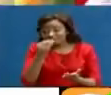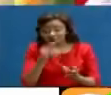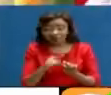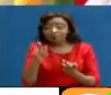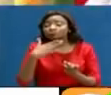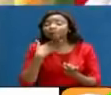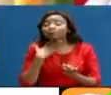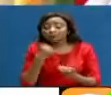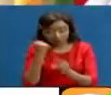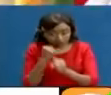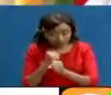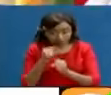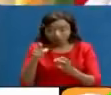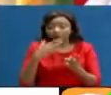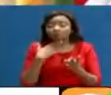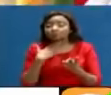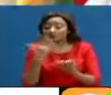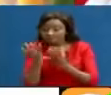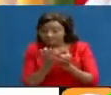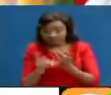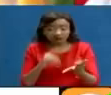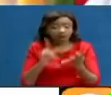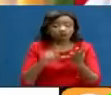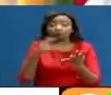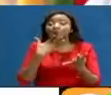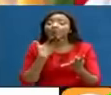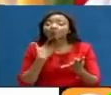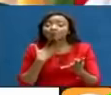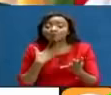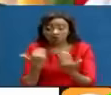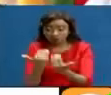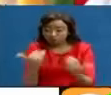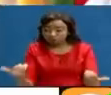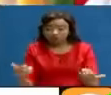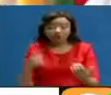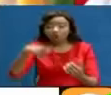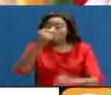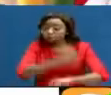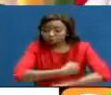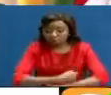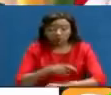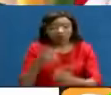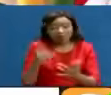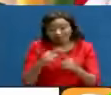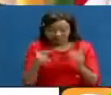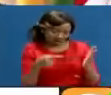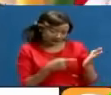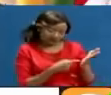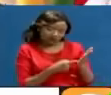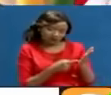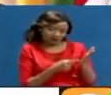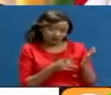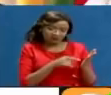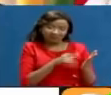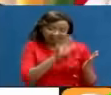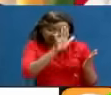be your job, could be your business, could be your child going to school. But we have another priority